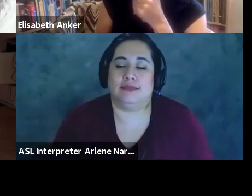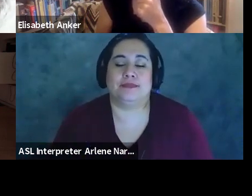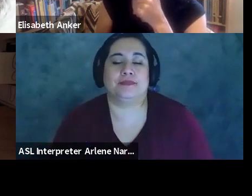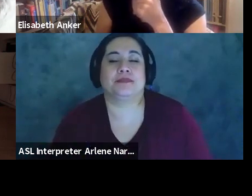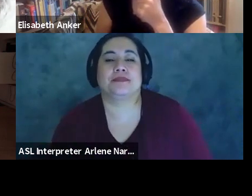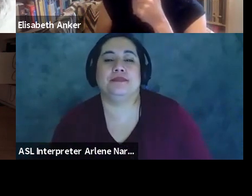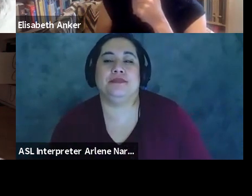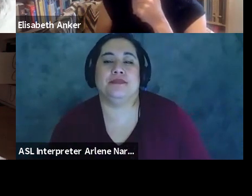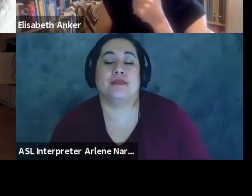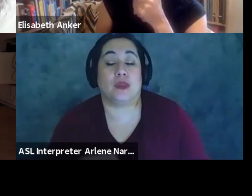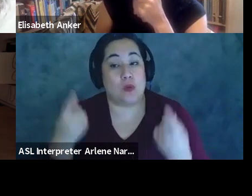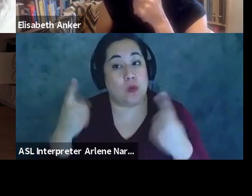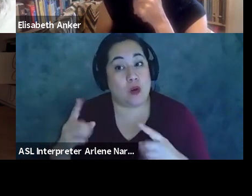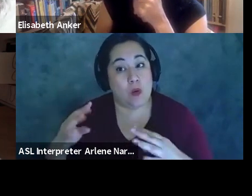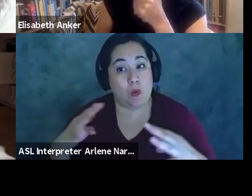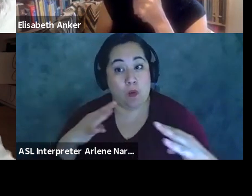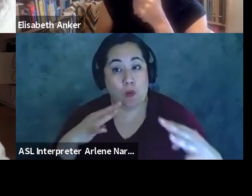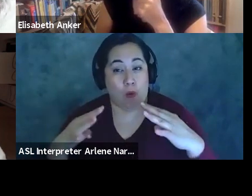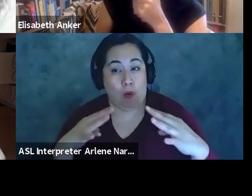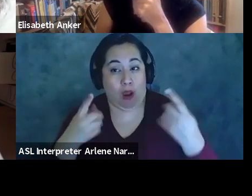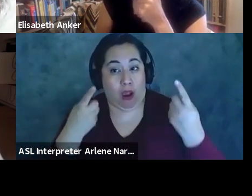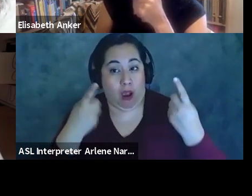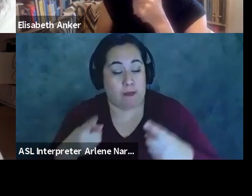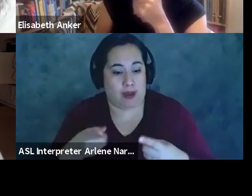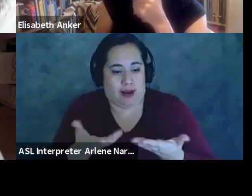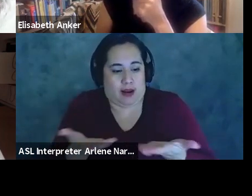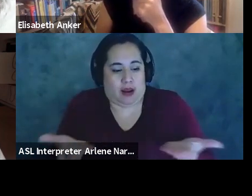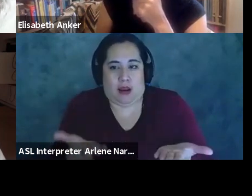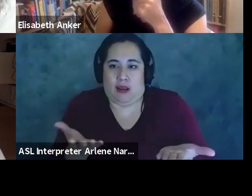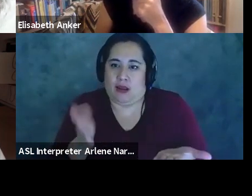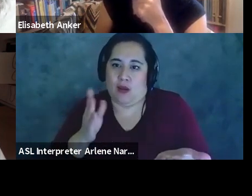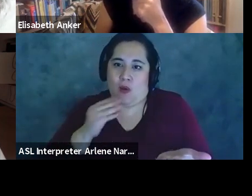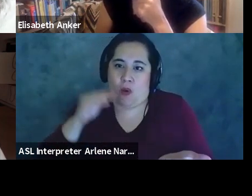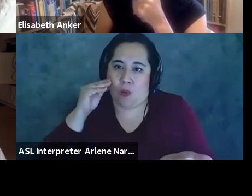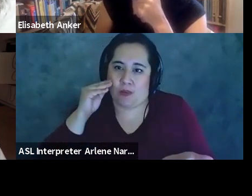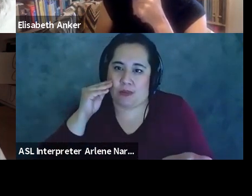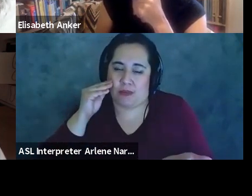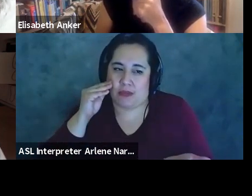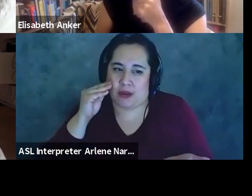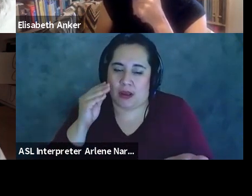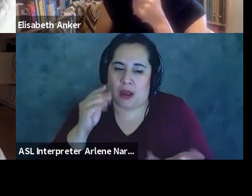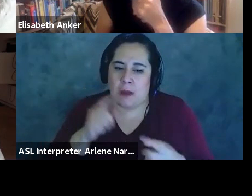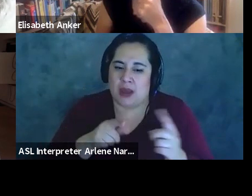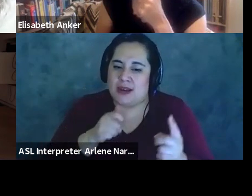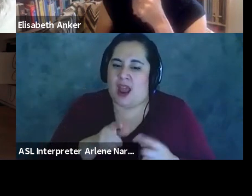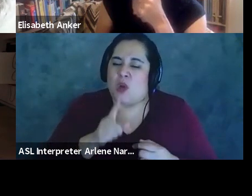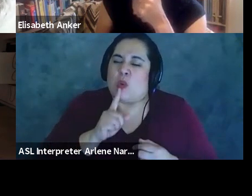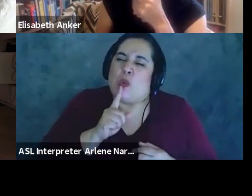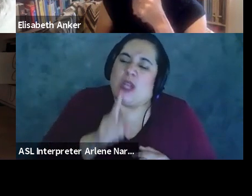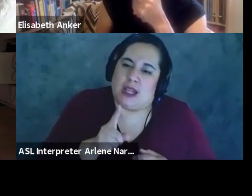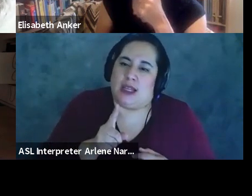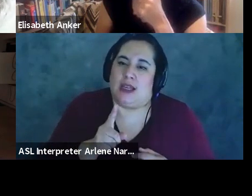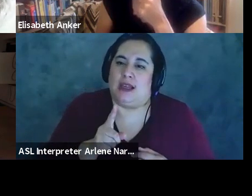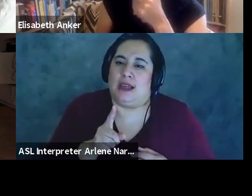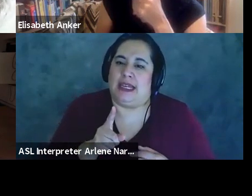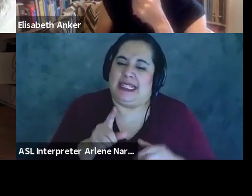When the war at home is not necessarily a war between those of the